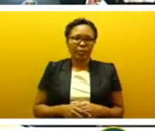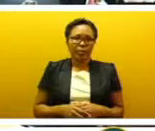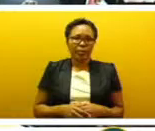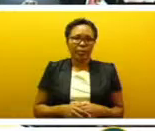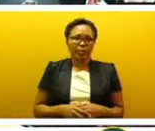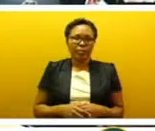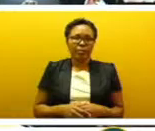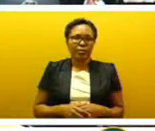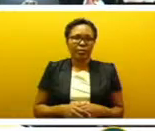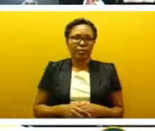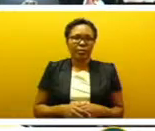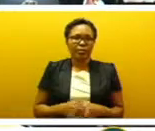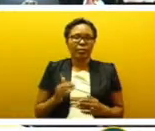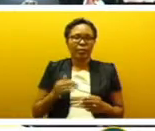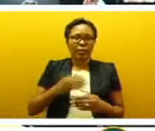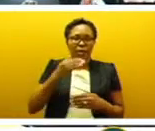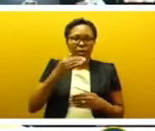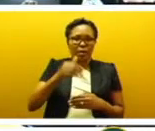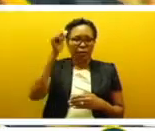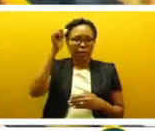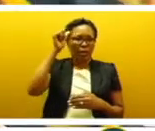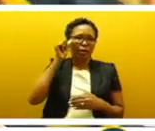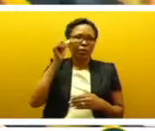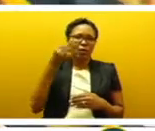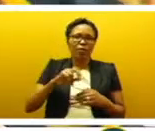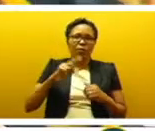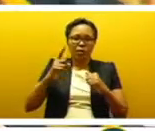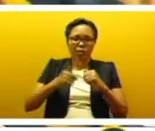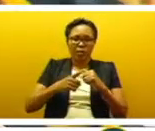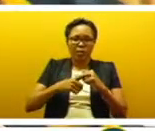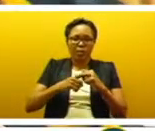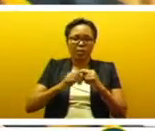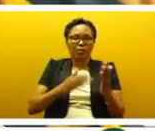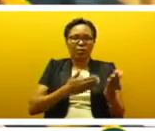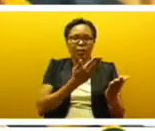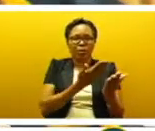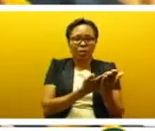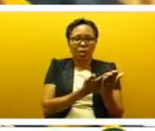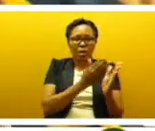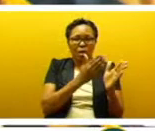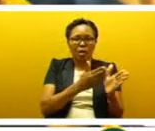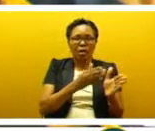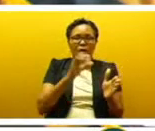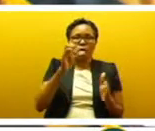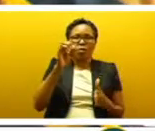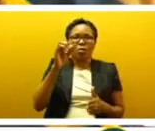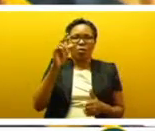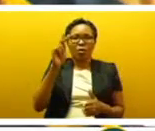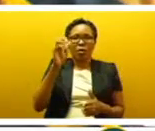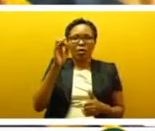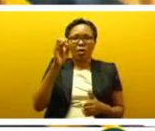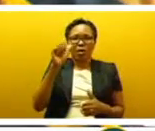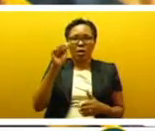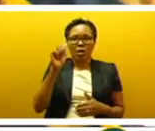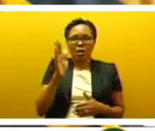Next is counsel for the sixth petitioner, Okiya Omtata and others, 15 minutes.